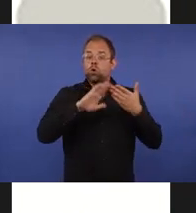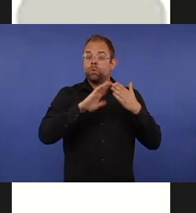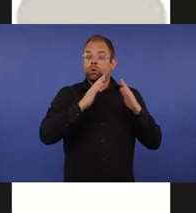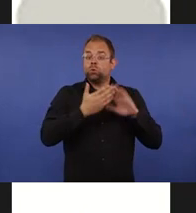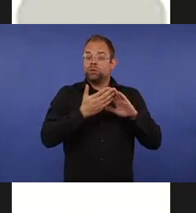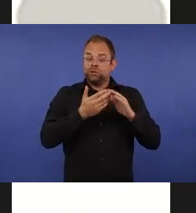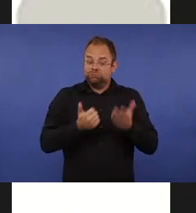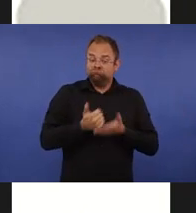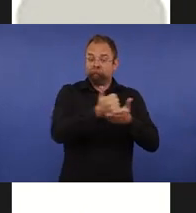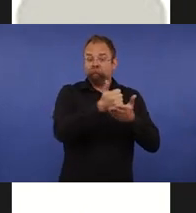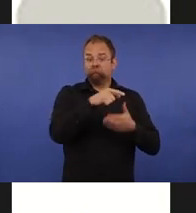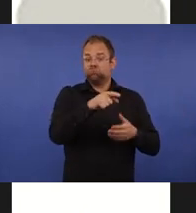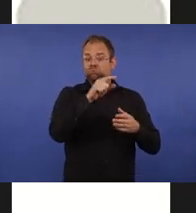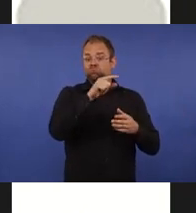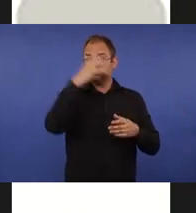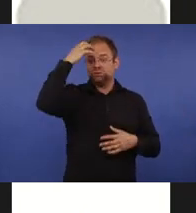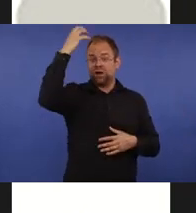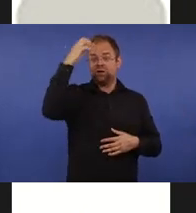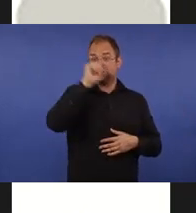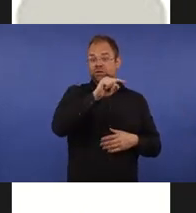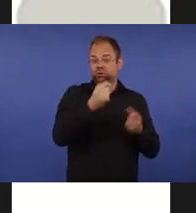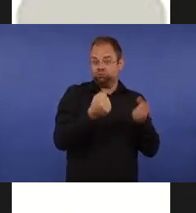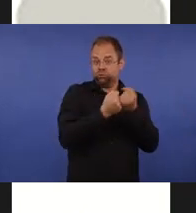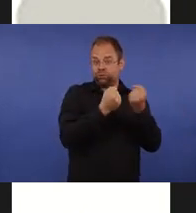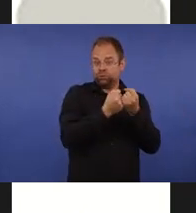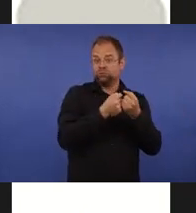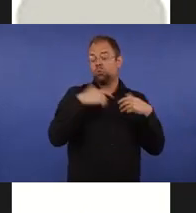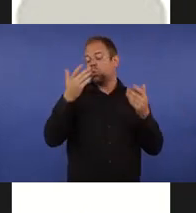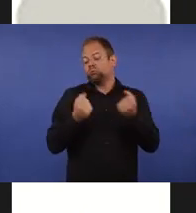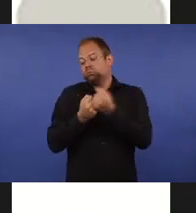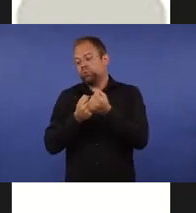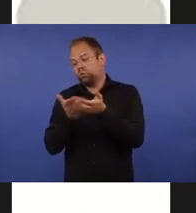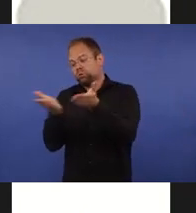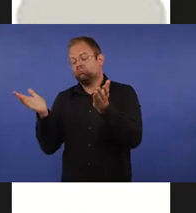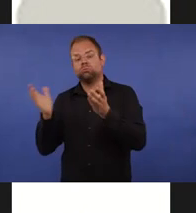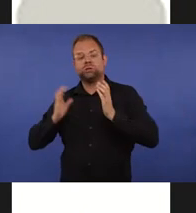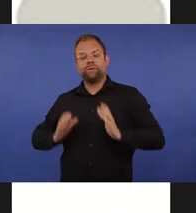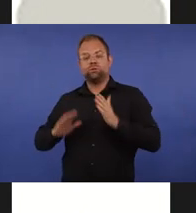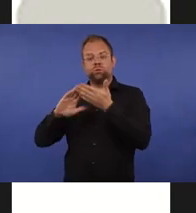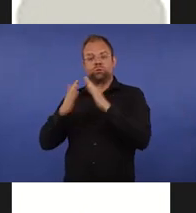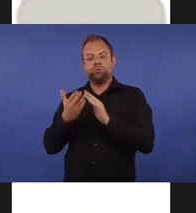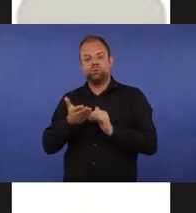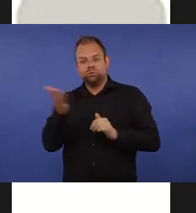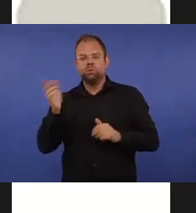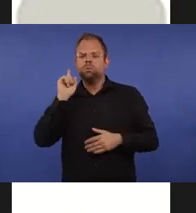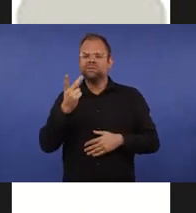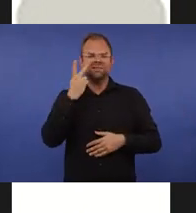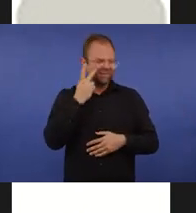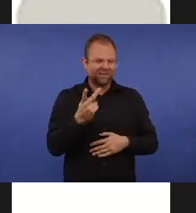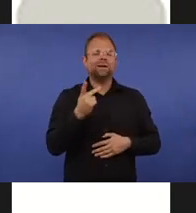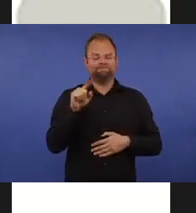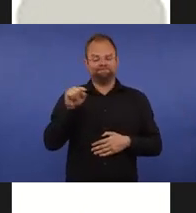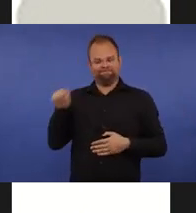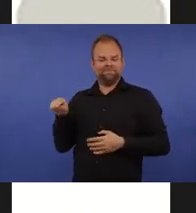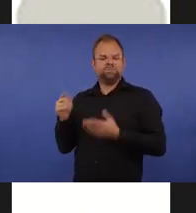parties based in these shadow reports. And as I said in my presentation,